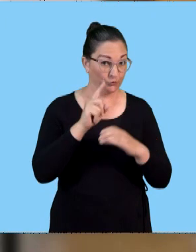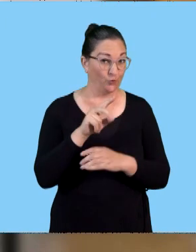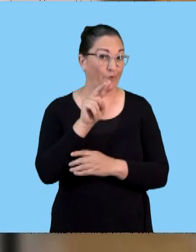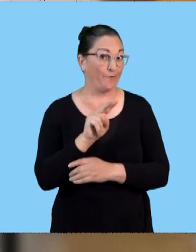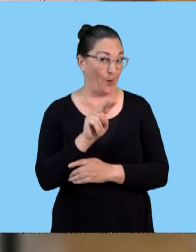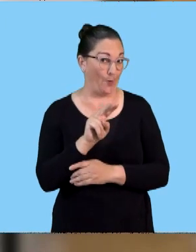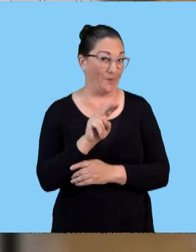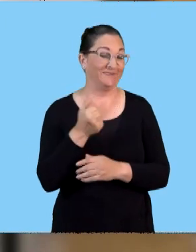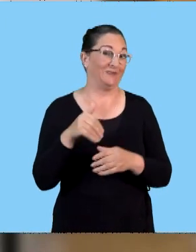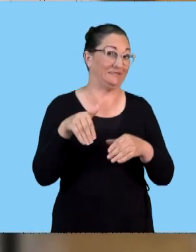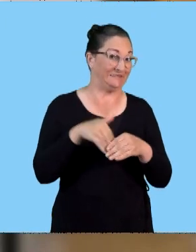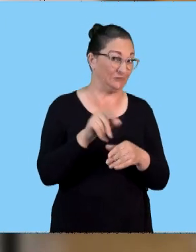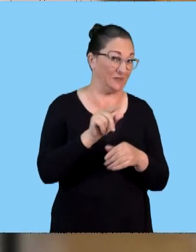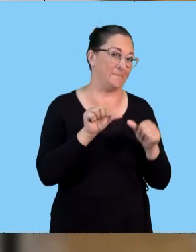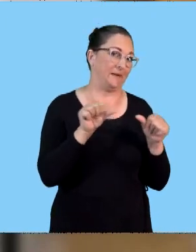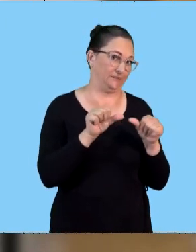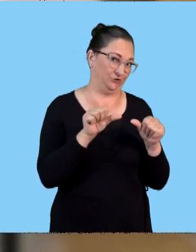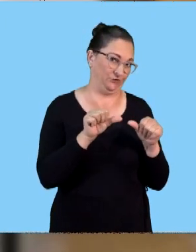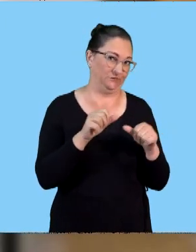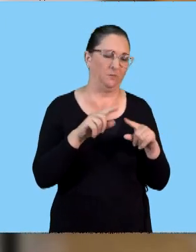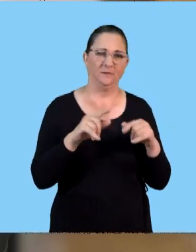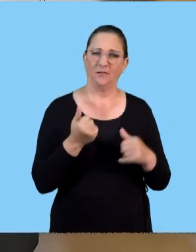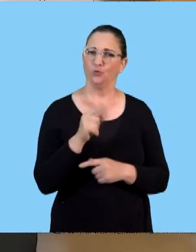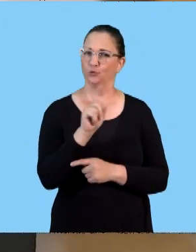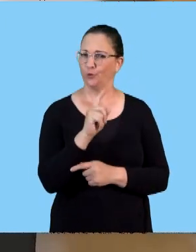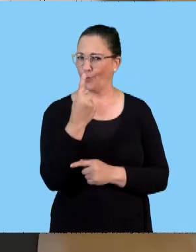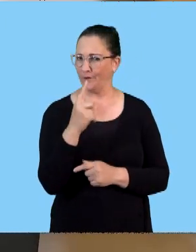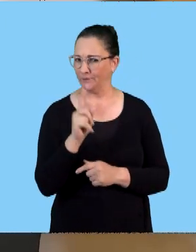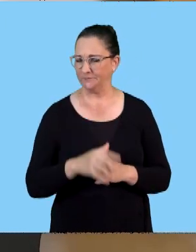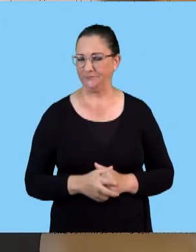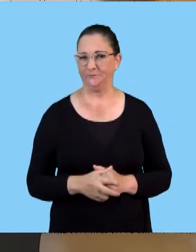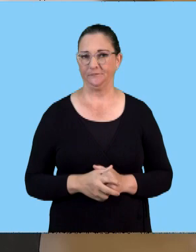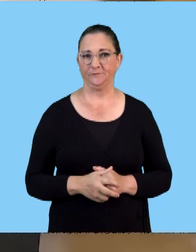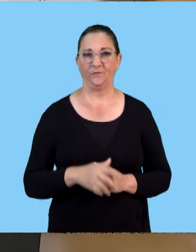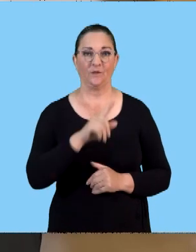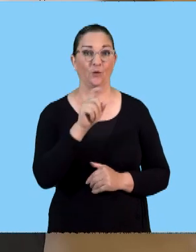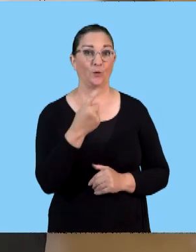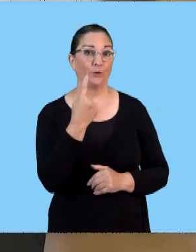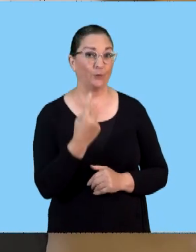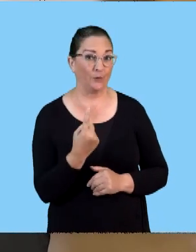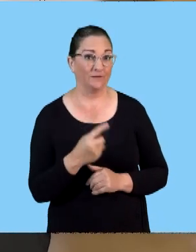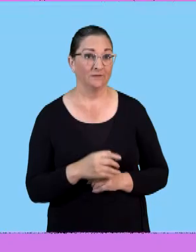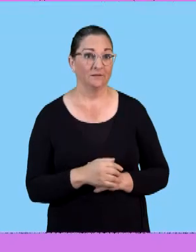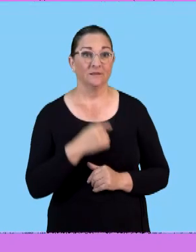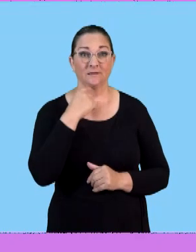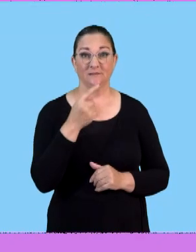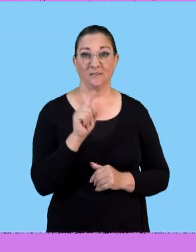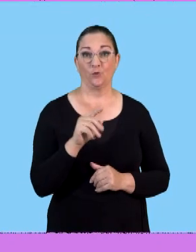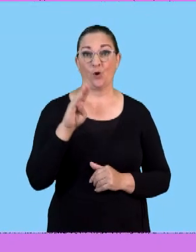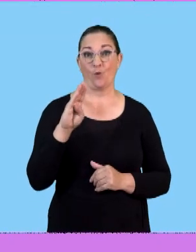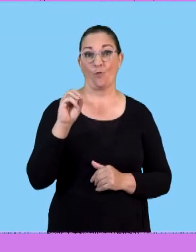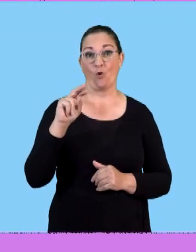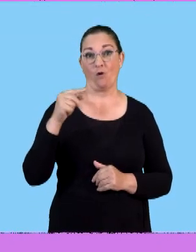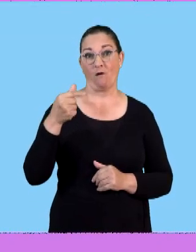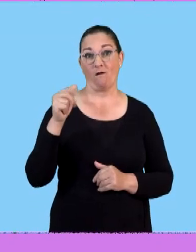volume, which forms part of measurement. Let's look at our first question. So here at question number 1, we are saying